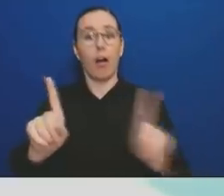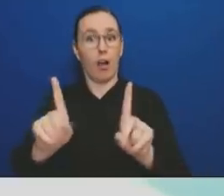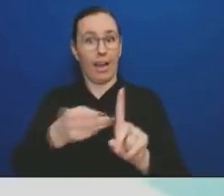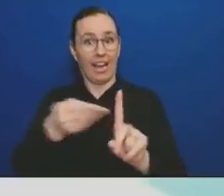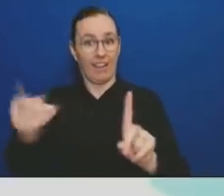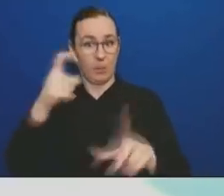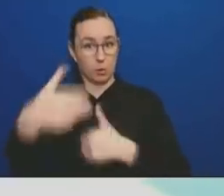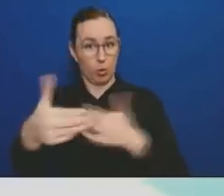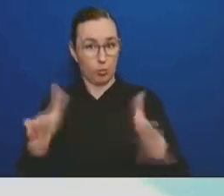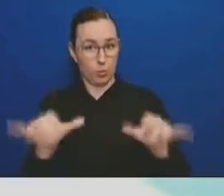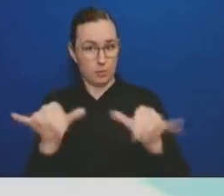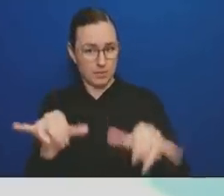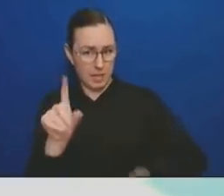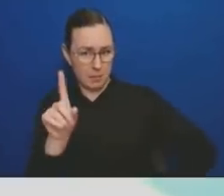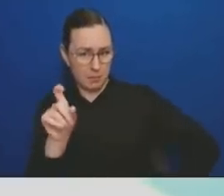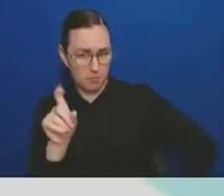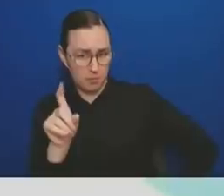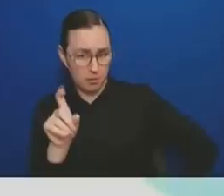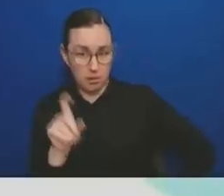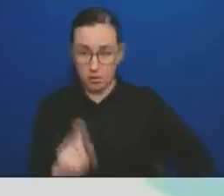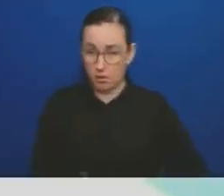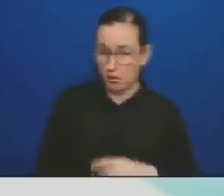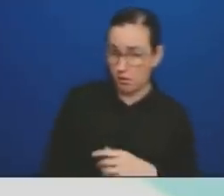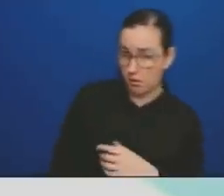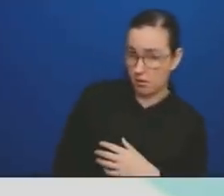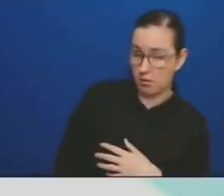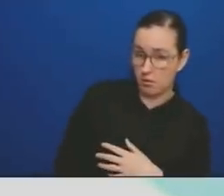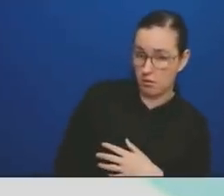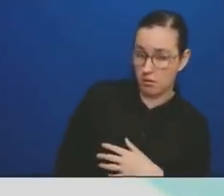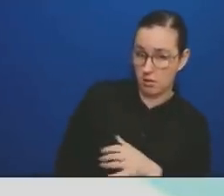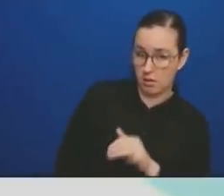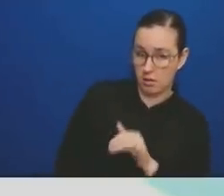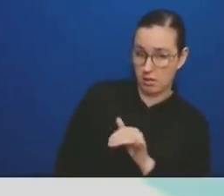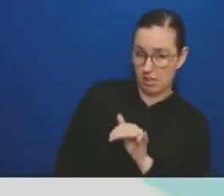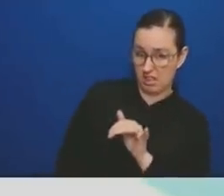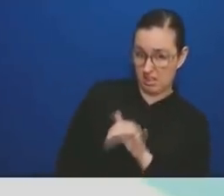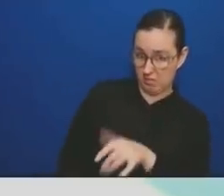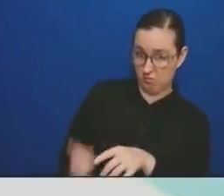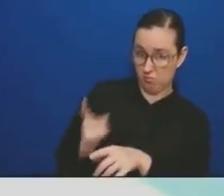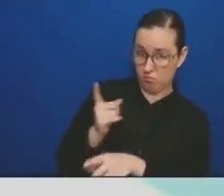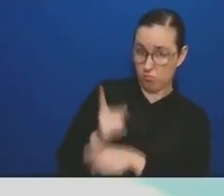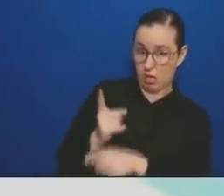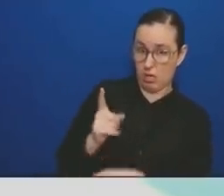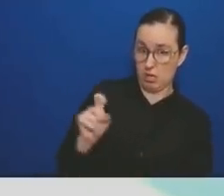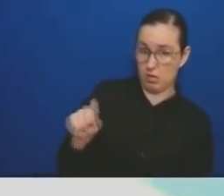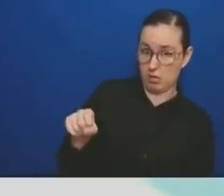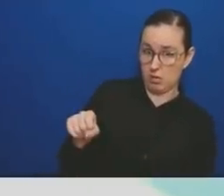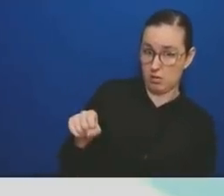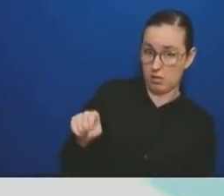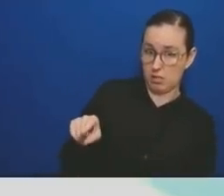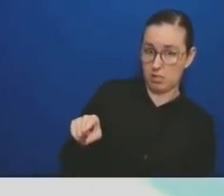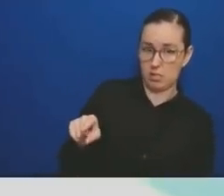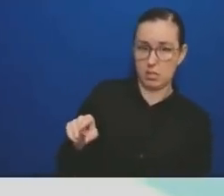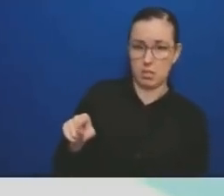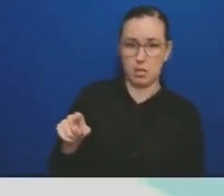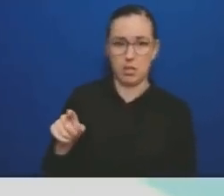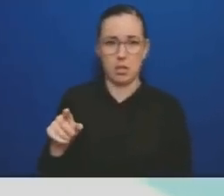a COVID positive test in a room with somebody who's low risk and COVID